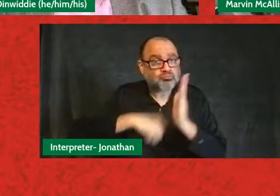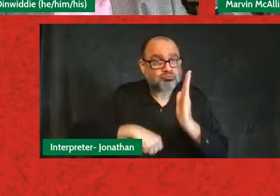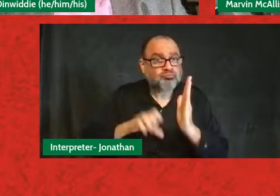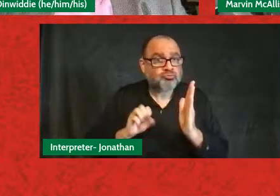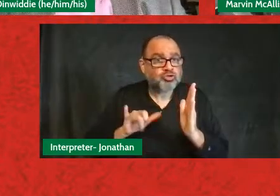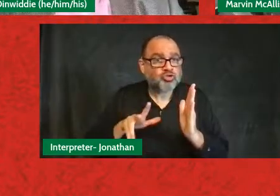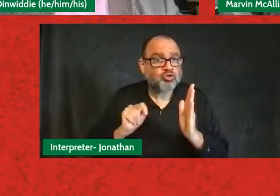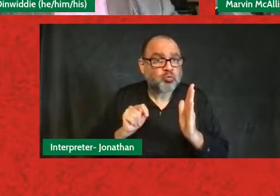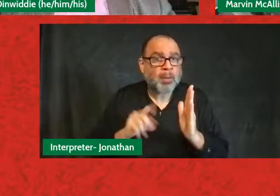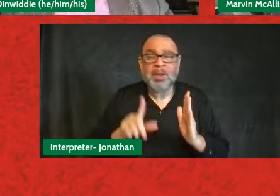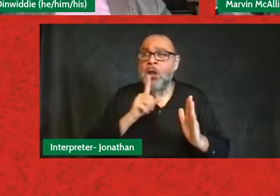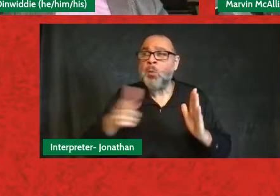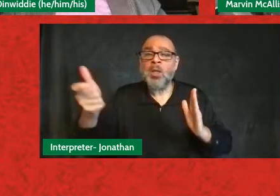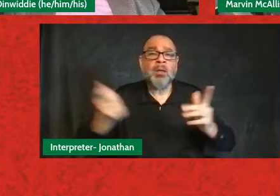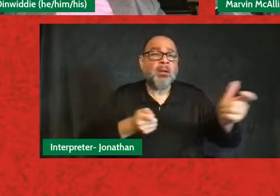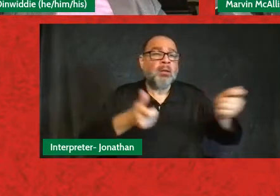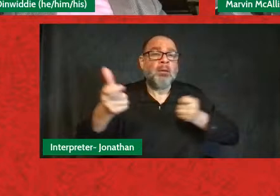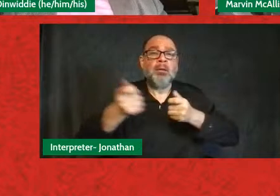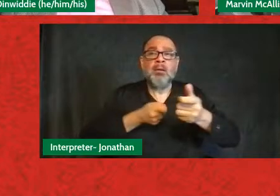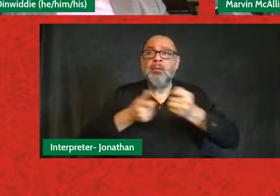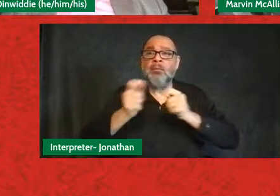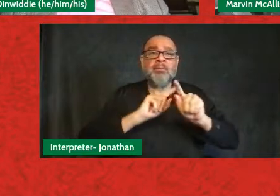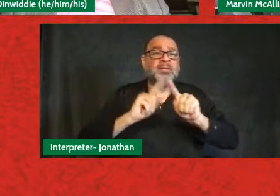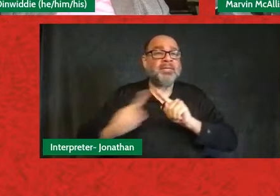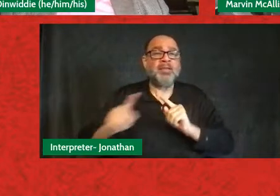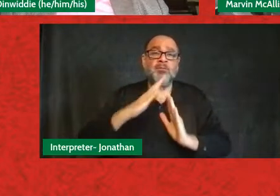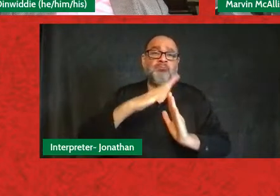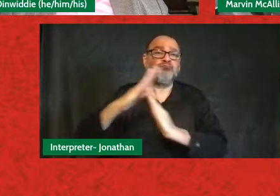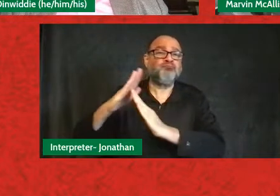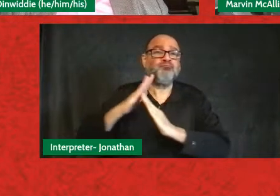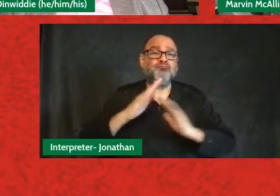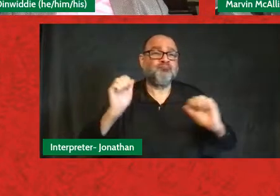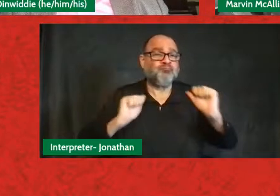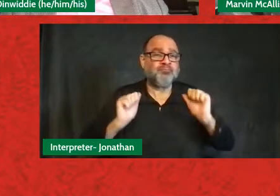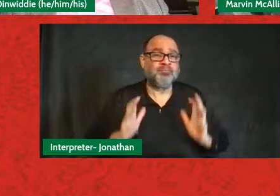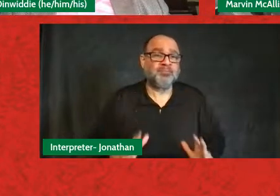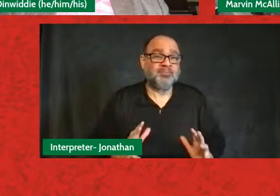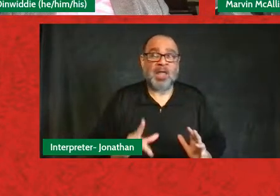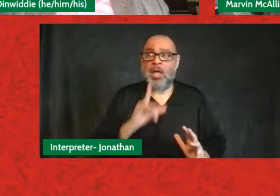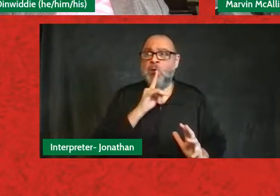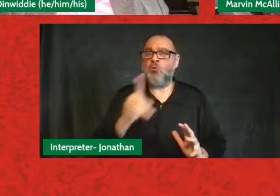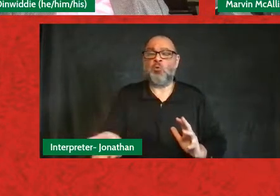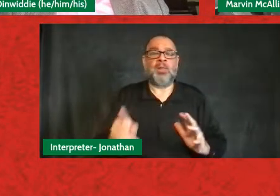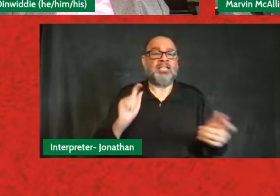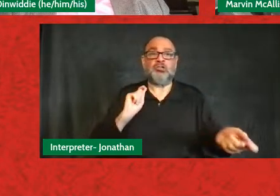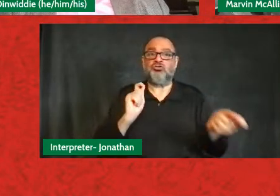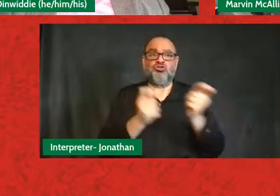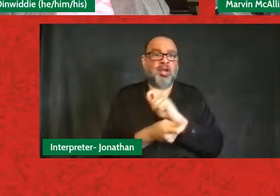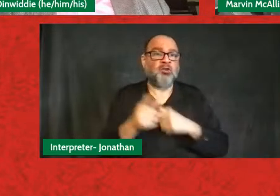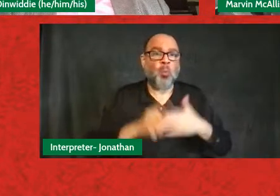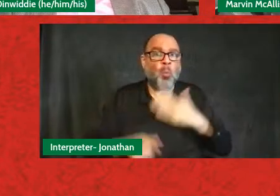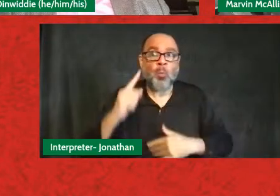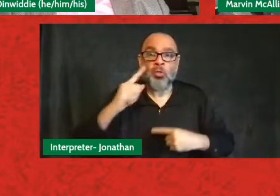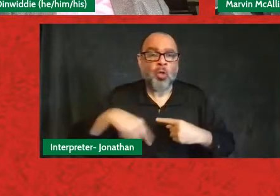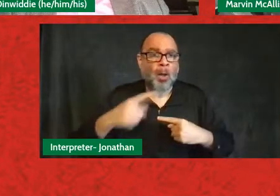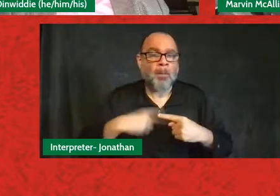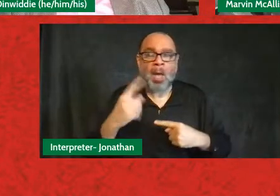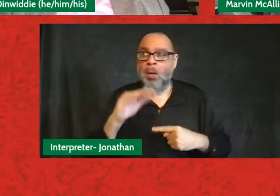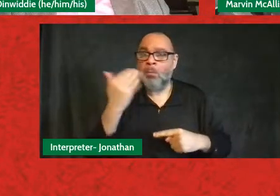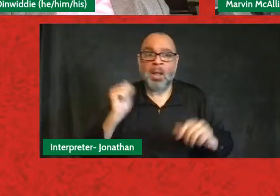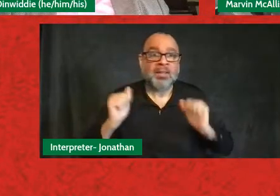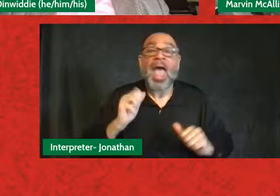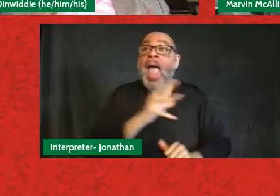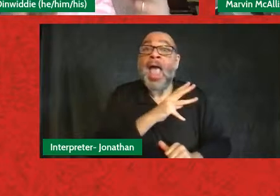great performers of the era and completely transformed what we even think of a musical as. It was the first musical